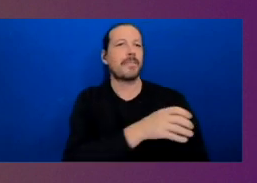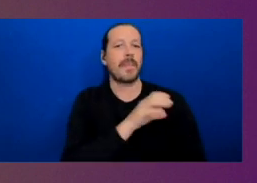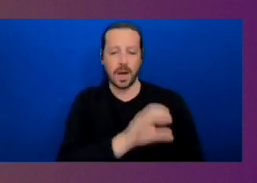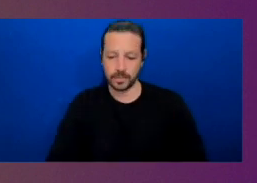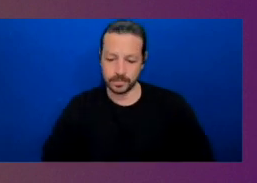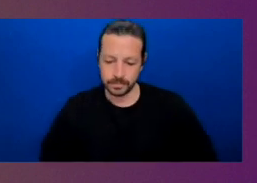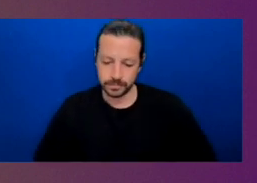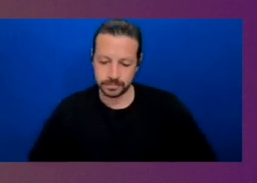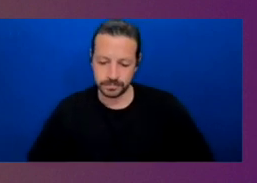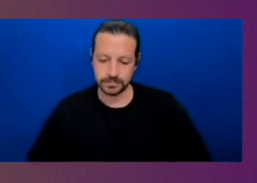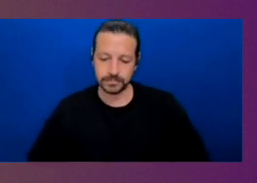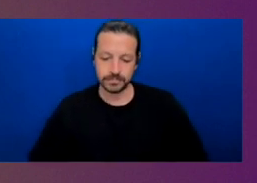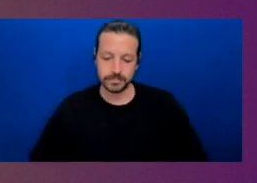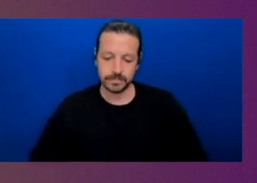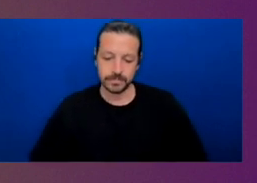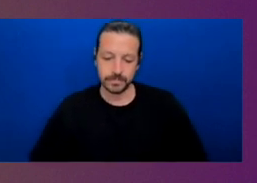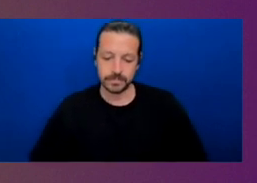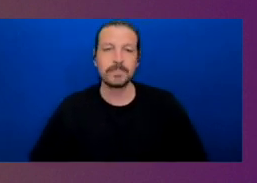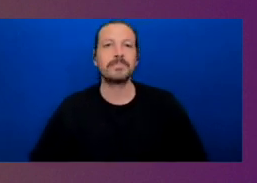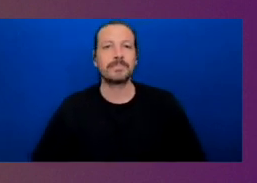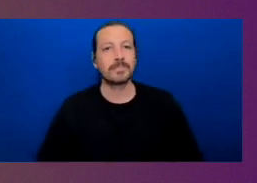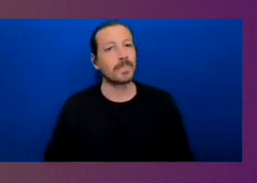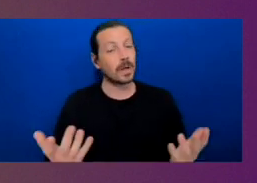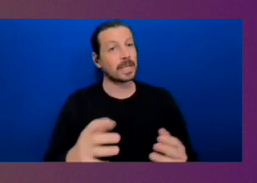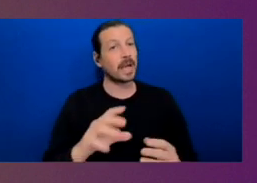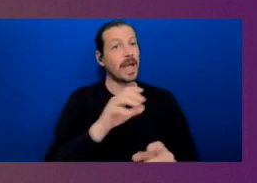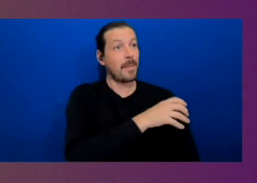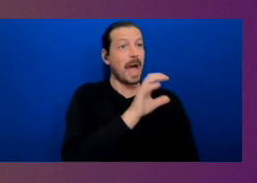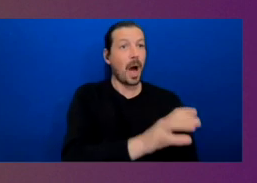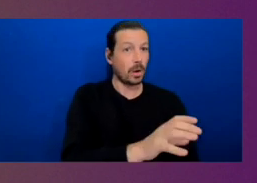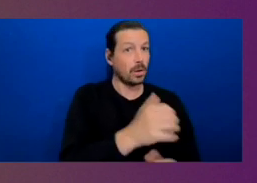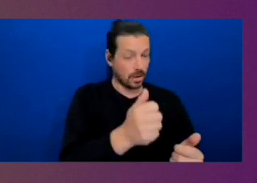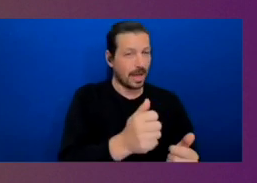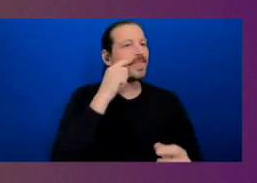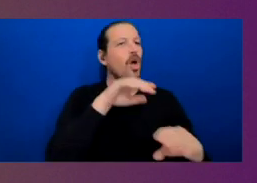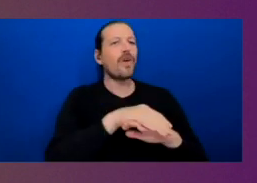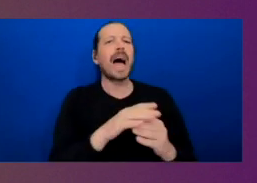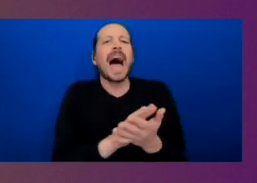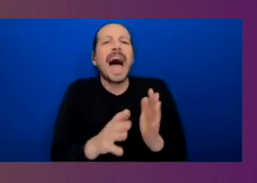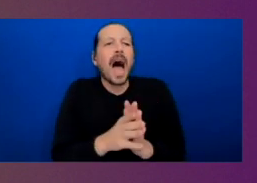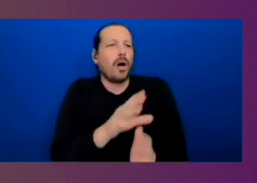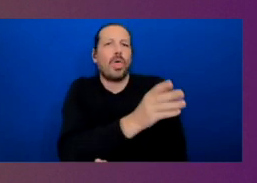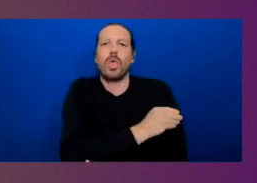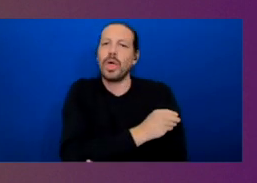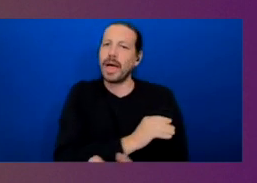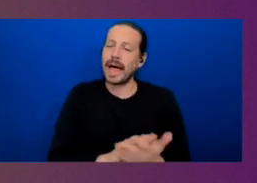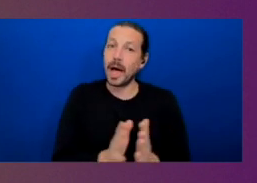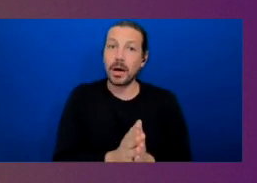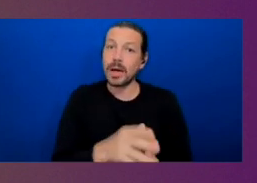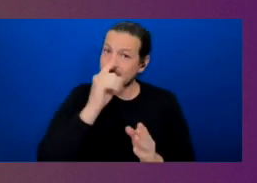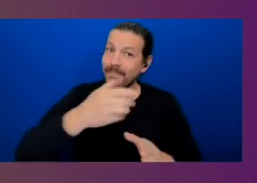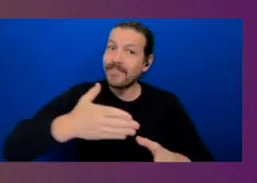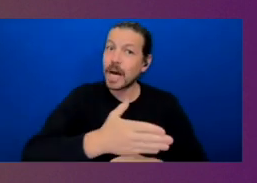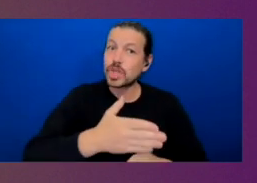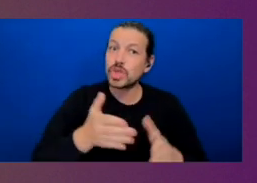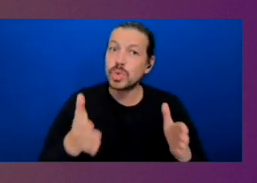actually flipping that and saying, how are people disempowered today? And that disempowerment can happen in a functional way. It can also happen in